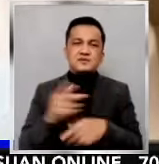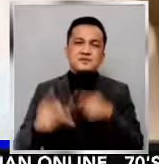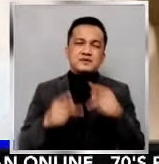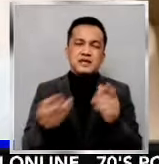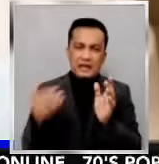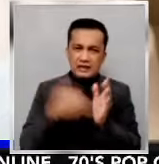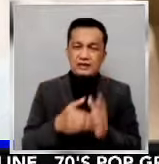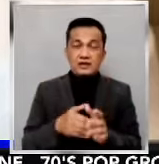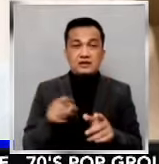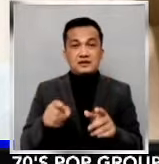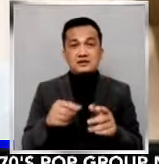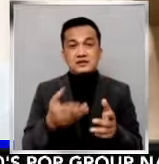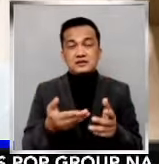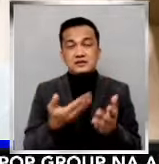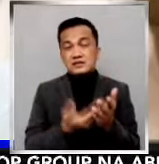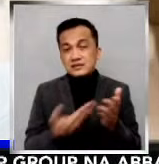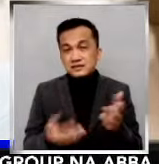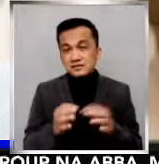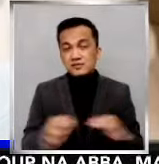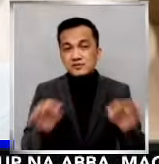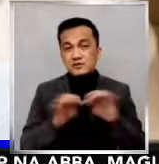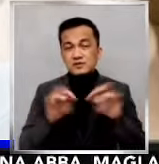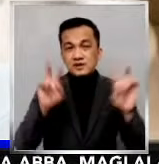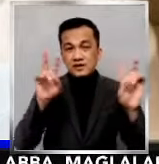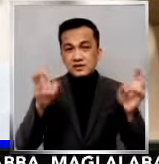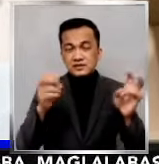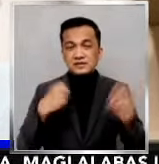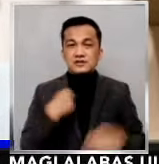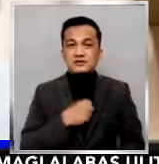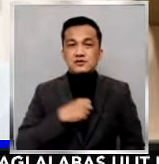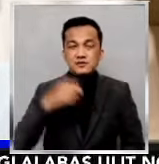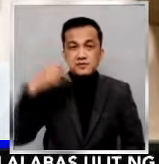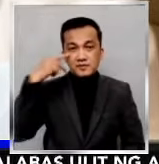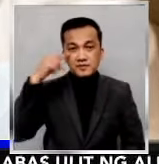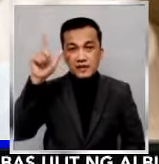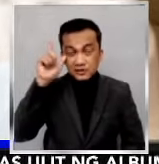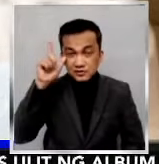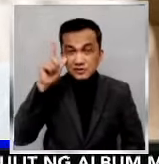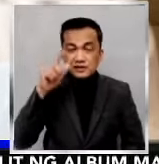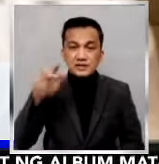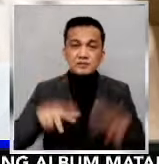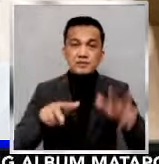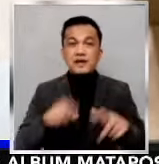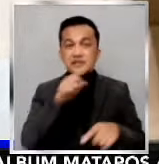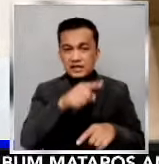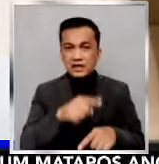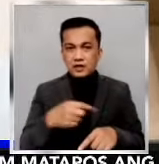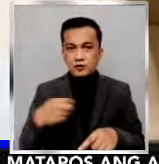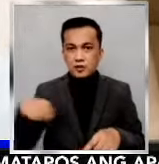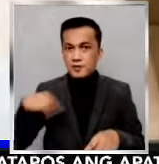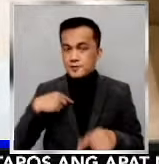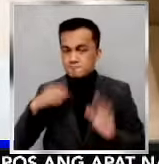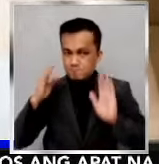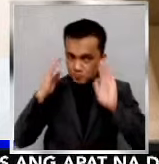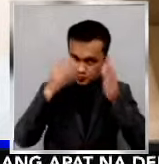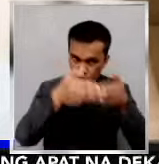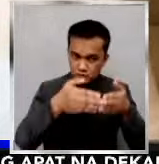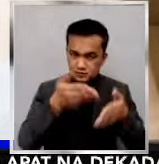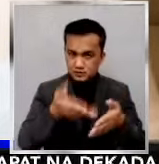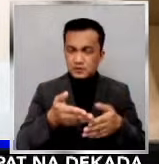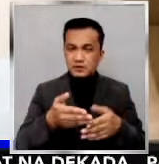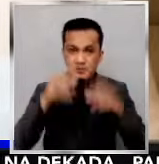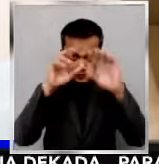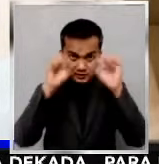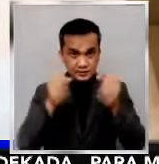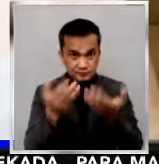hand, sabi nga ni Senator Lacson, nagpapanik siya because kami, magfo-focus kami dyan. Mr. President, first of all, I'll say it is an honor